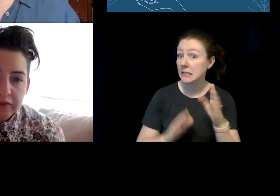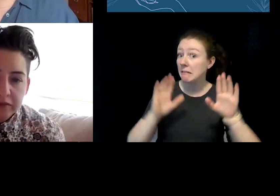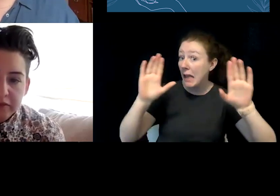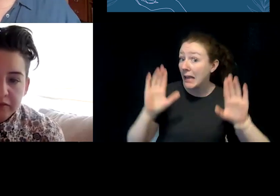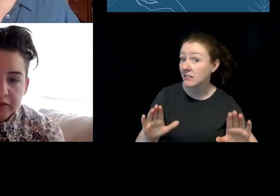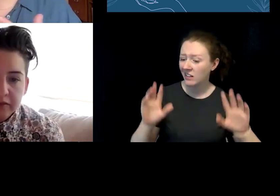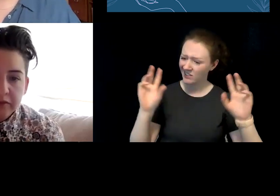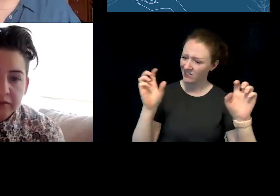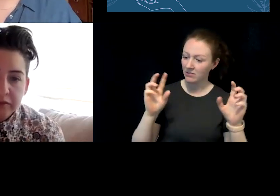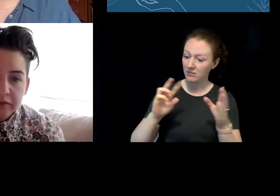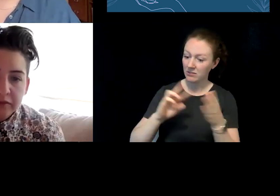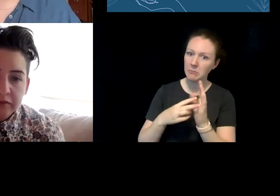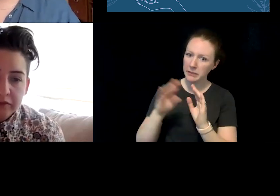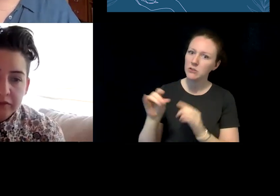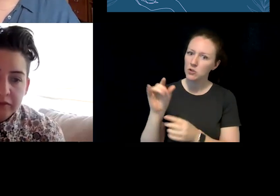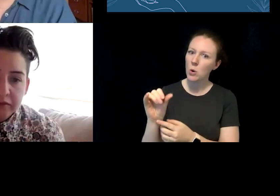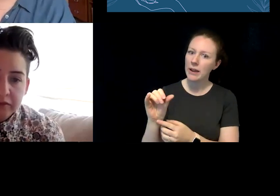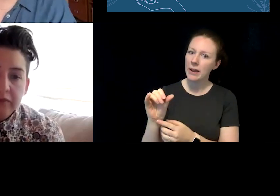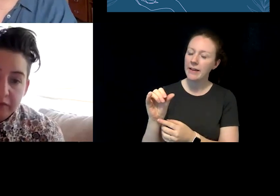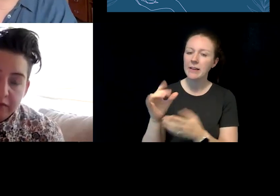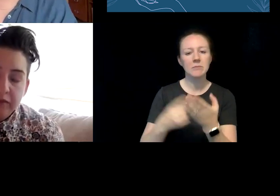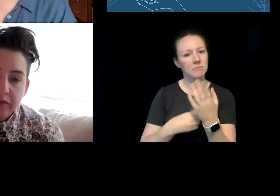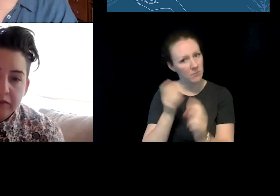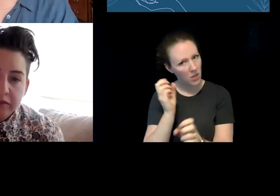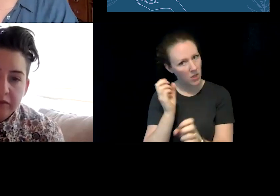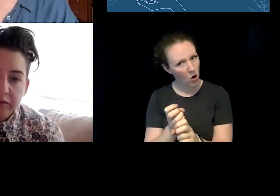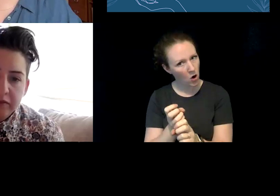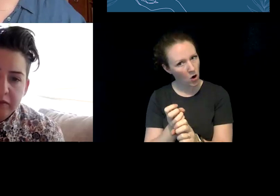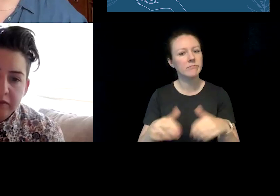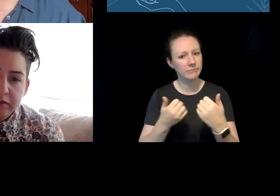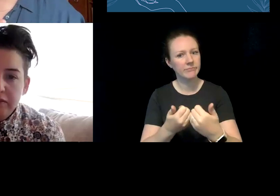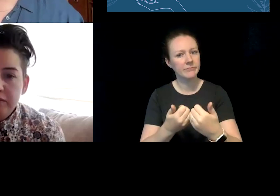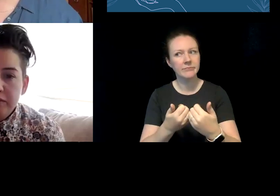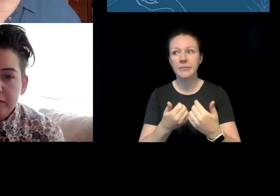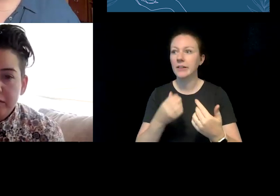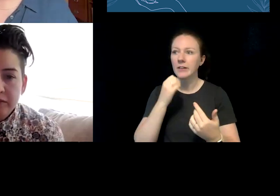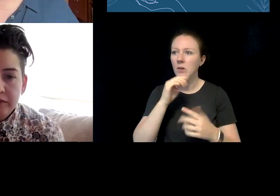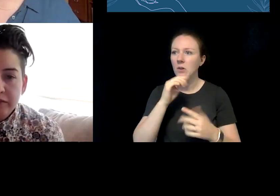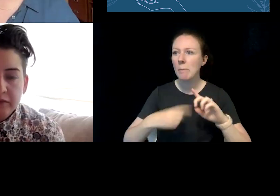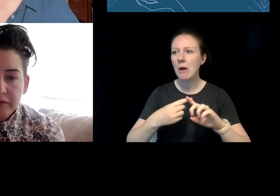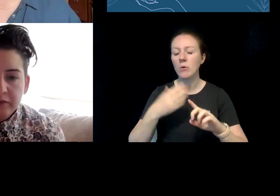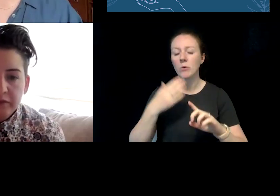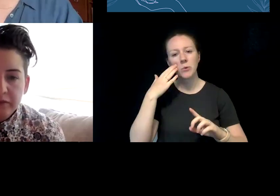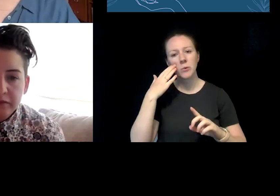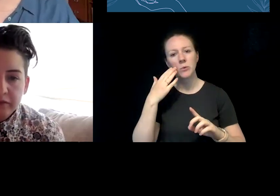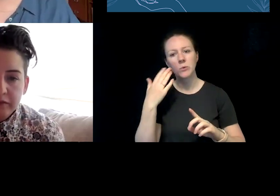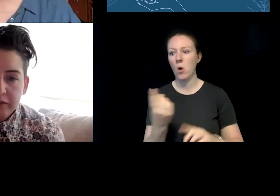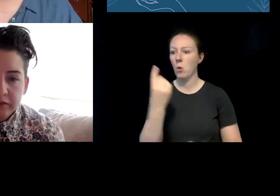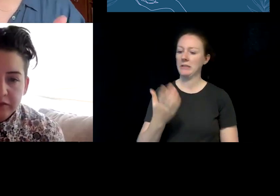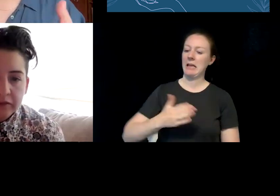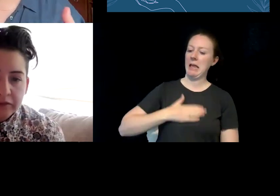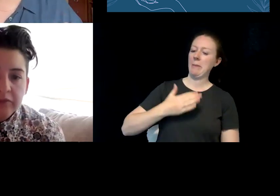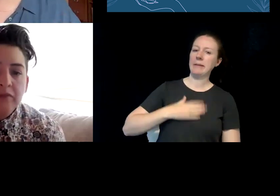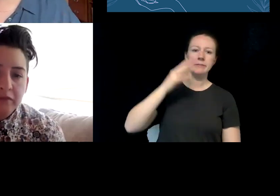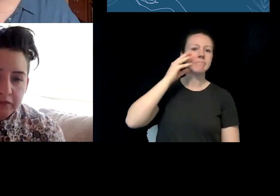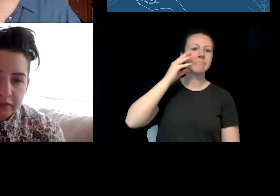that joy? Because sometimes that's hard and challenging, and it's not all about having happy experiences. It's about being able to go